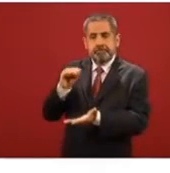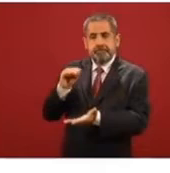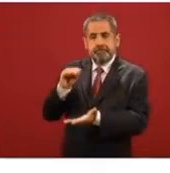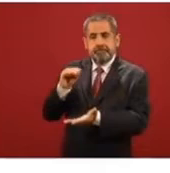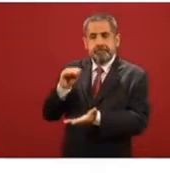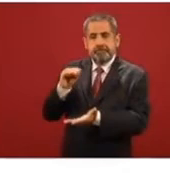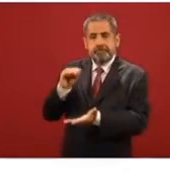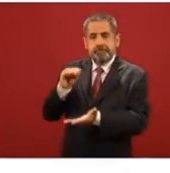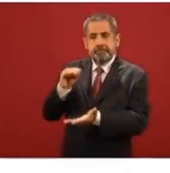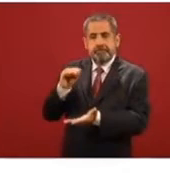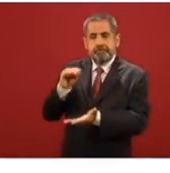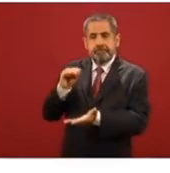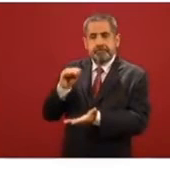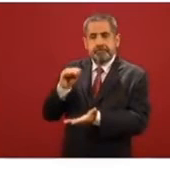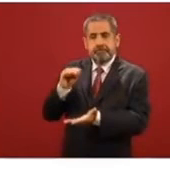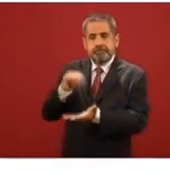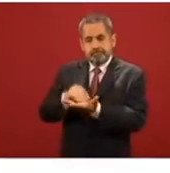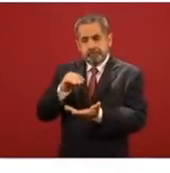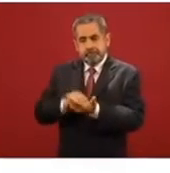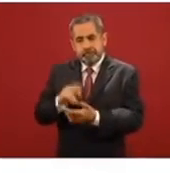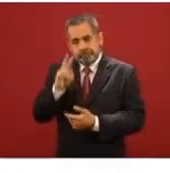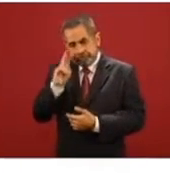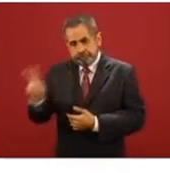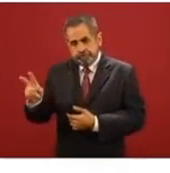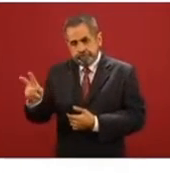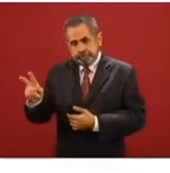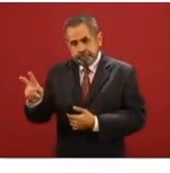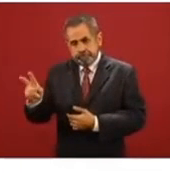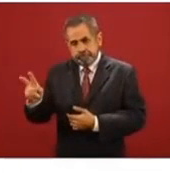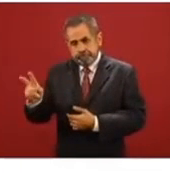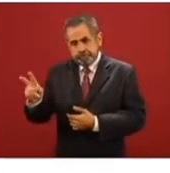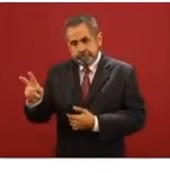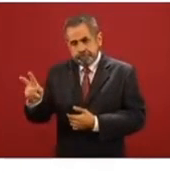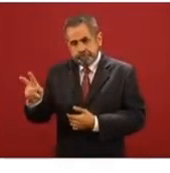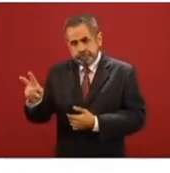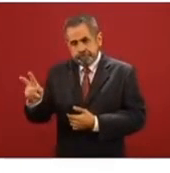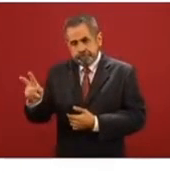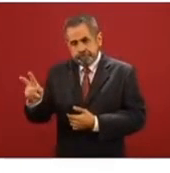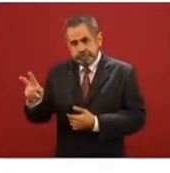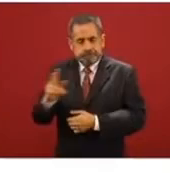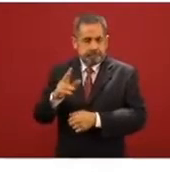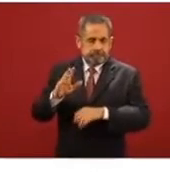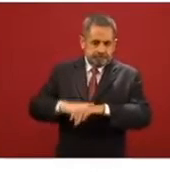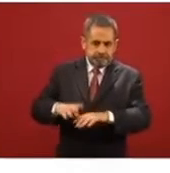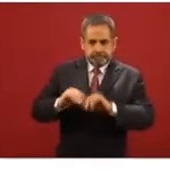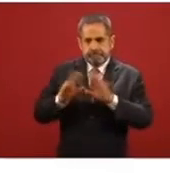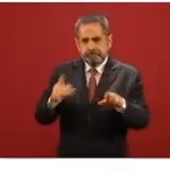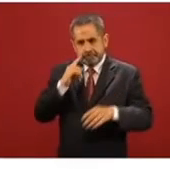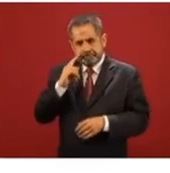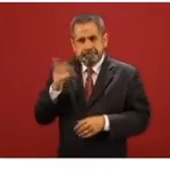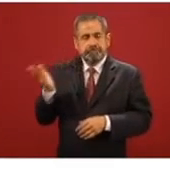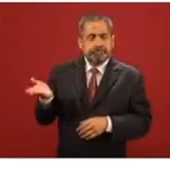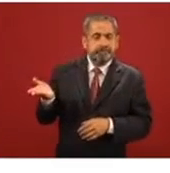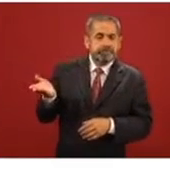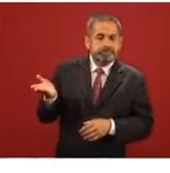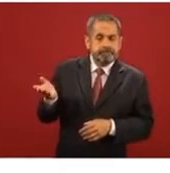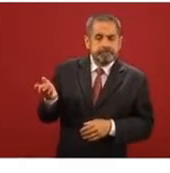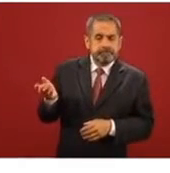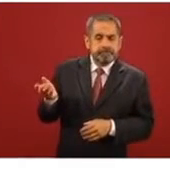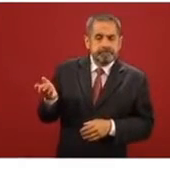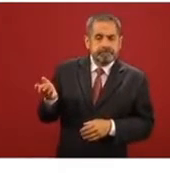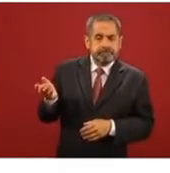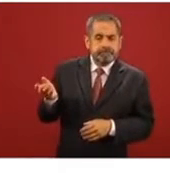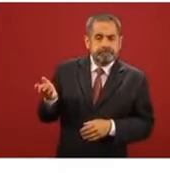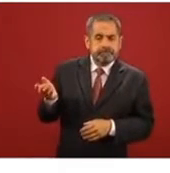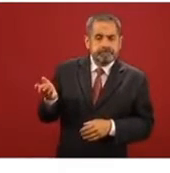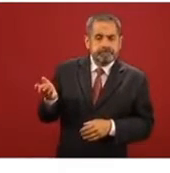can appreciate and we are exposing transparencia en with transparency el lado izquierdo, el derecho de la diapositiva,